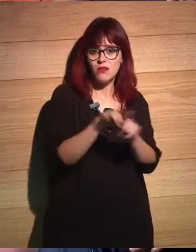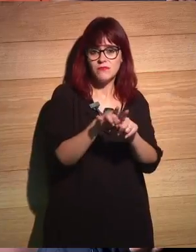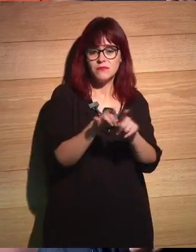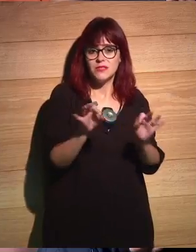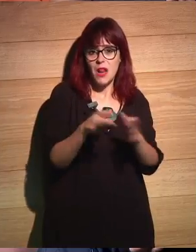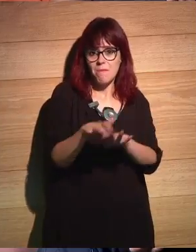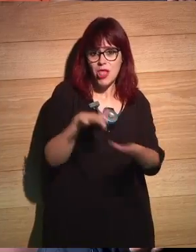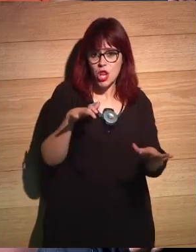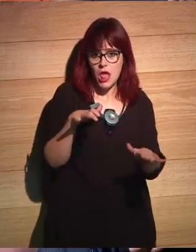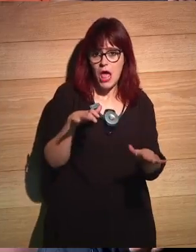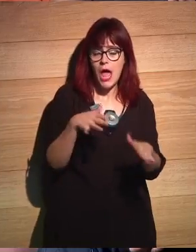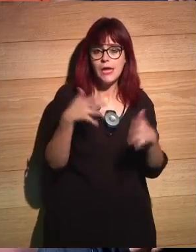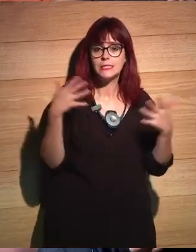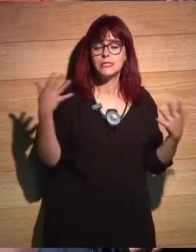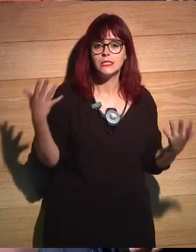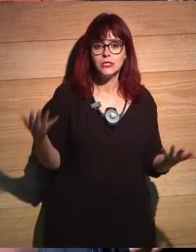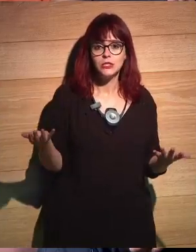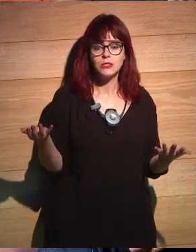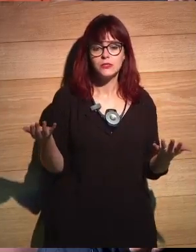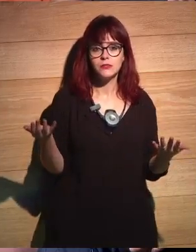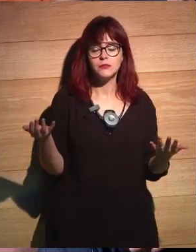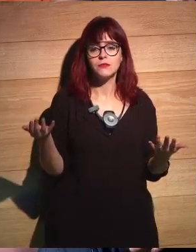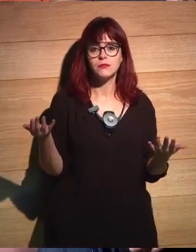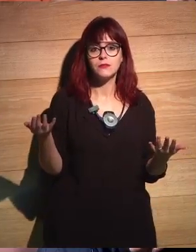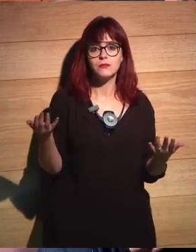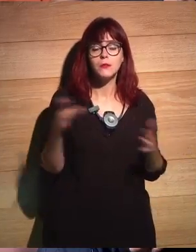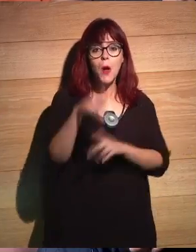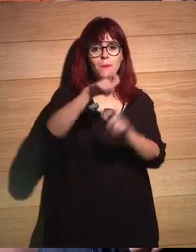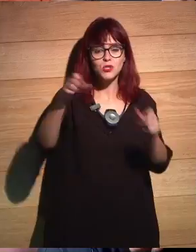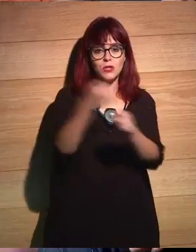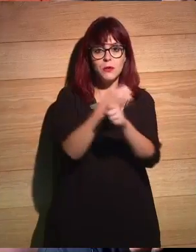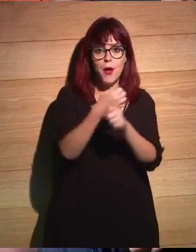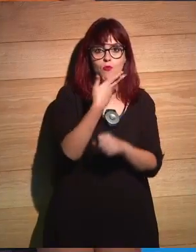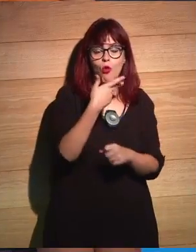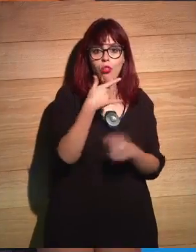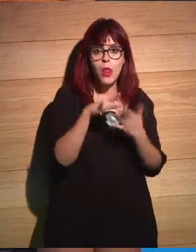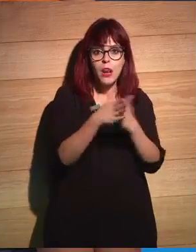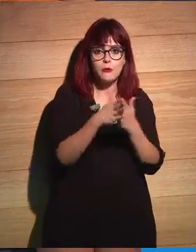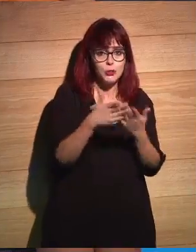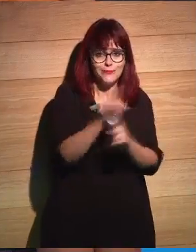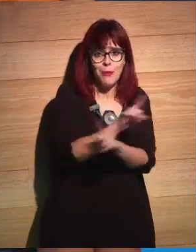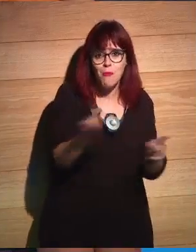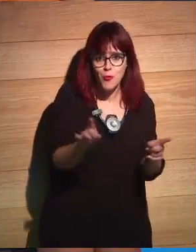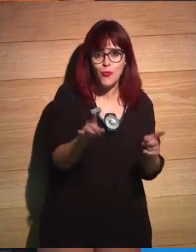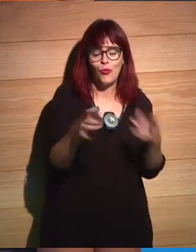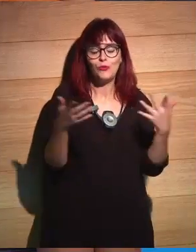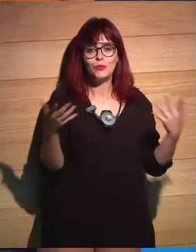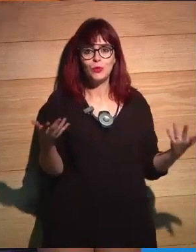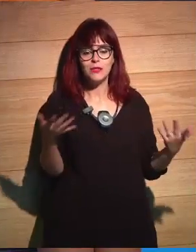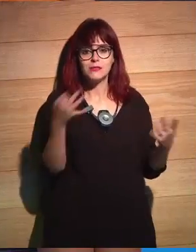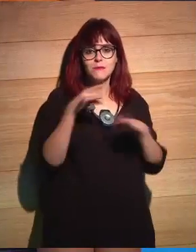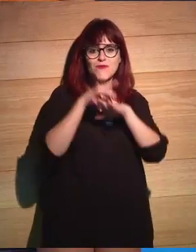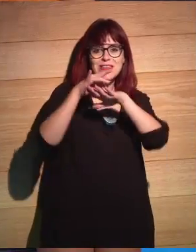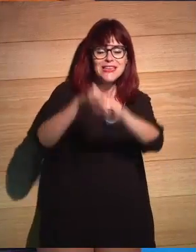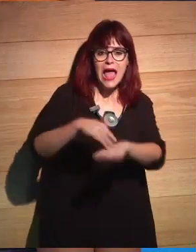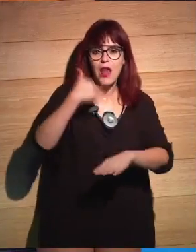like FNAC or something like that. The majority are those, and the people who work there don't read